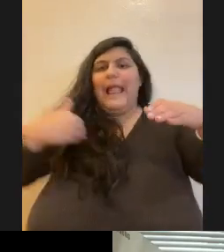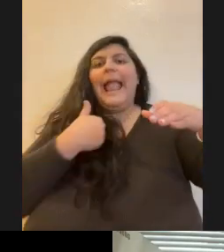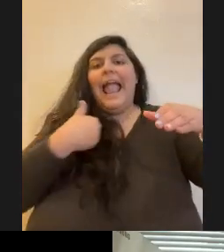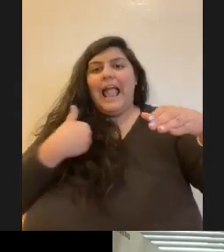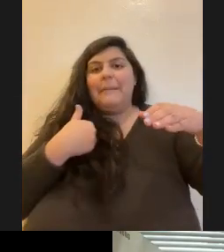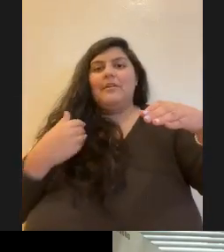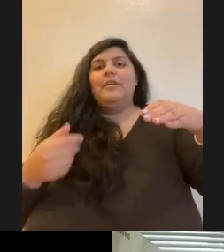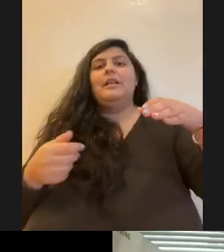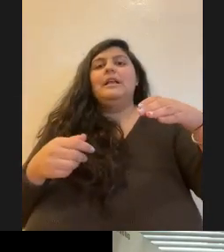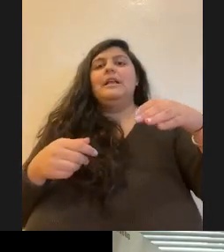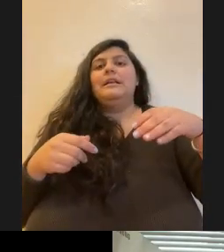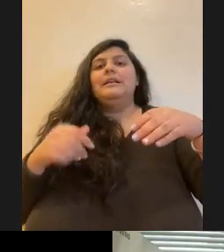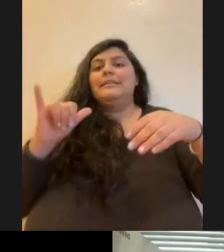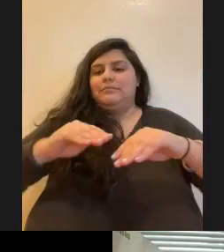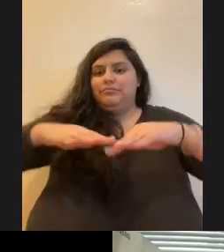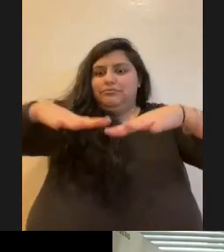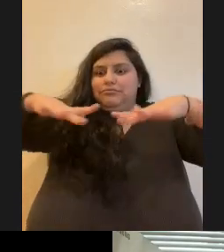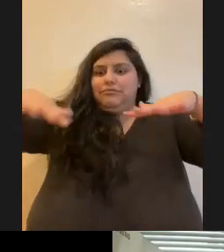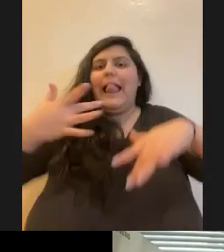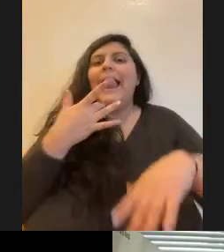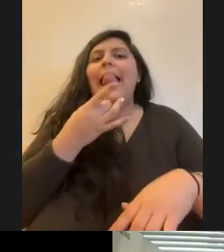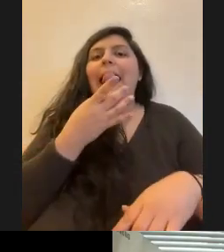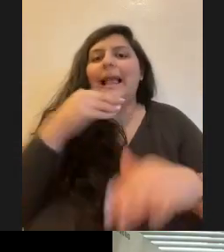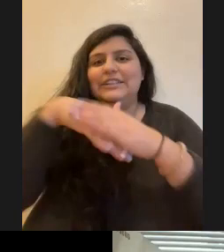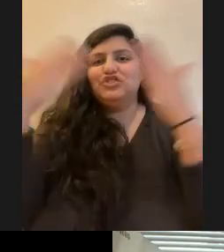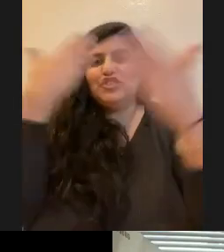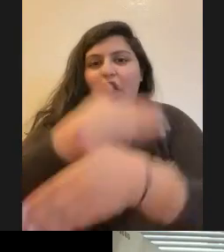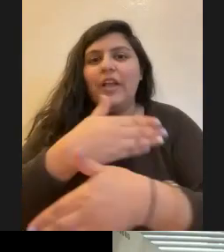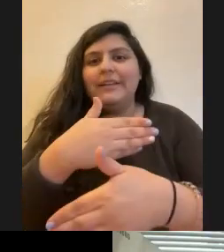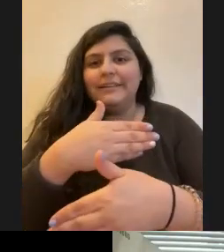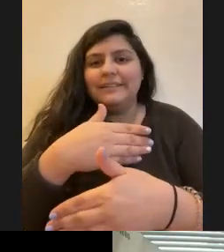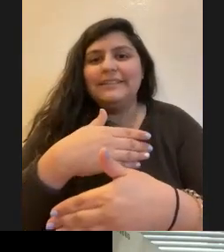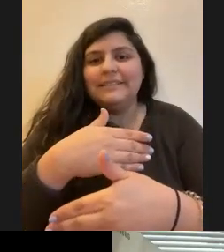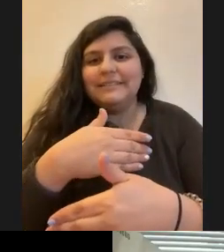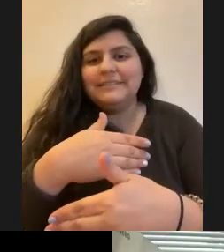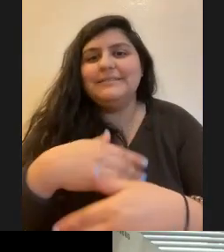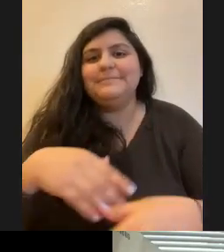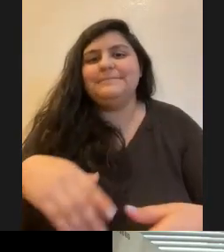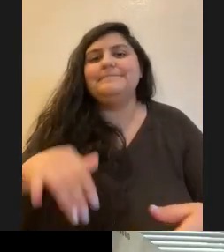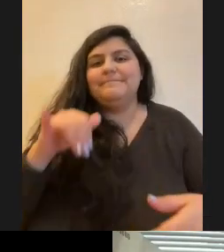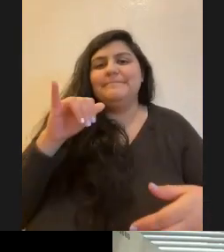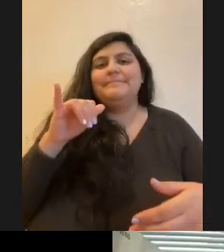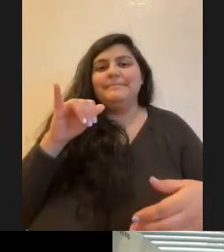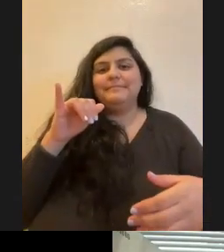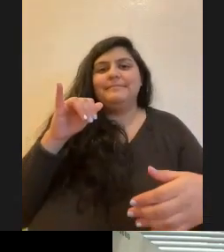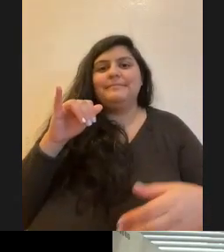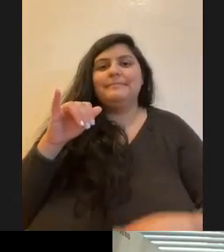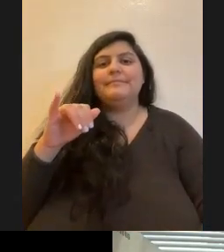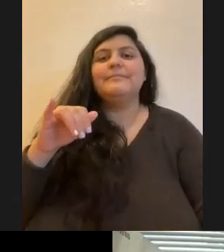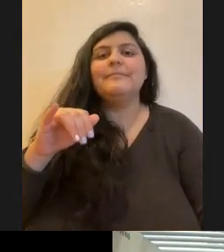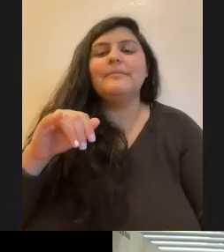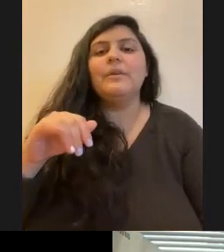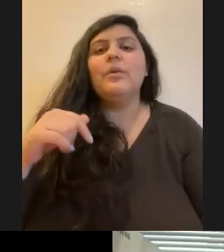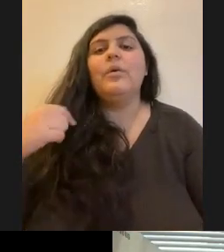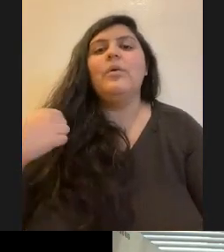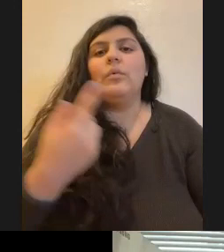like bioluminesce, so they like glow in the dark. So if you like see that out at sea, they've actually been. We assume